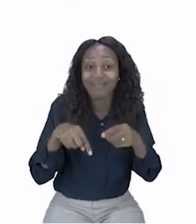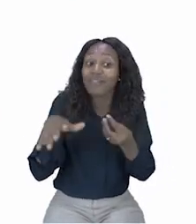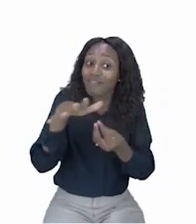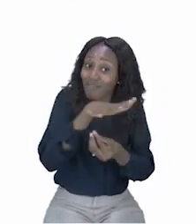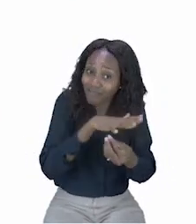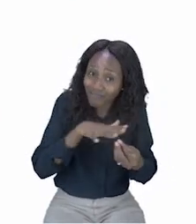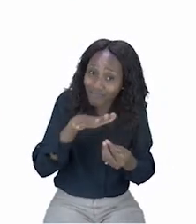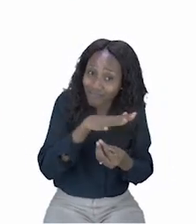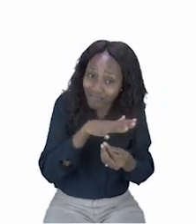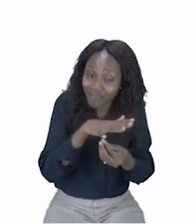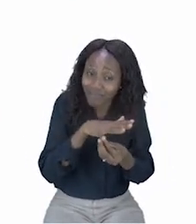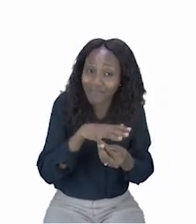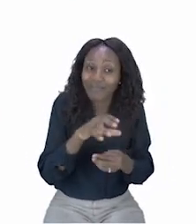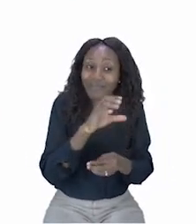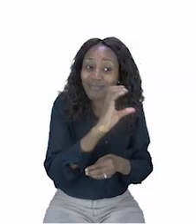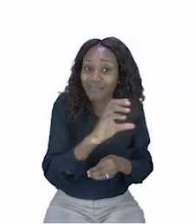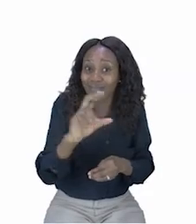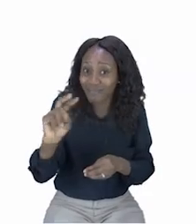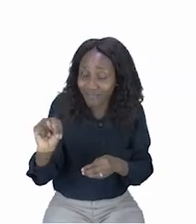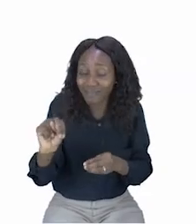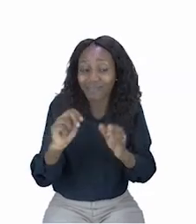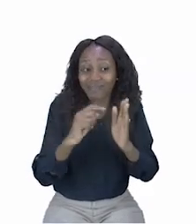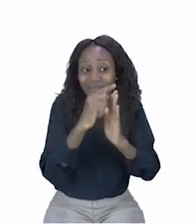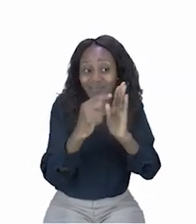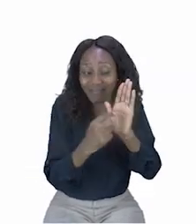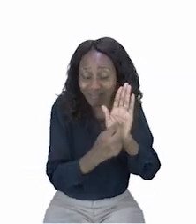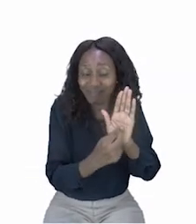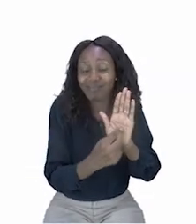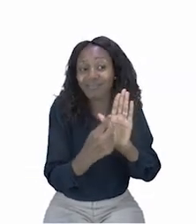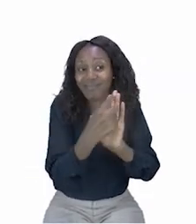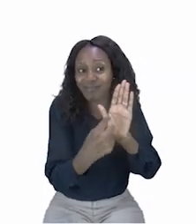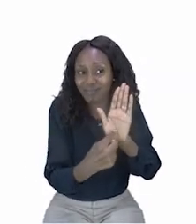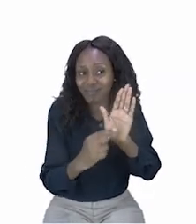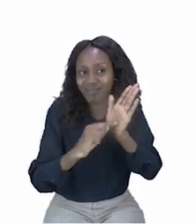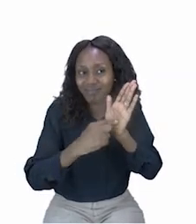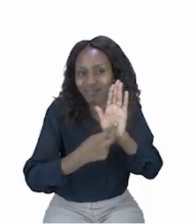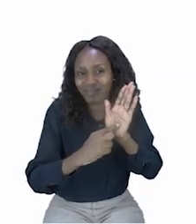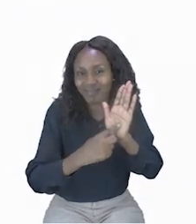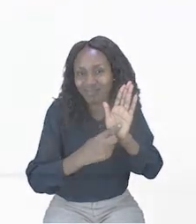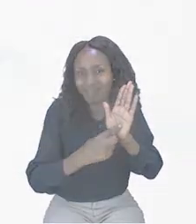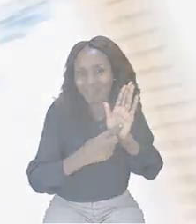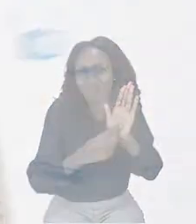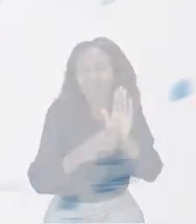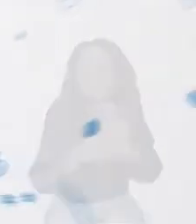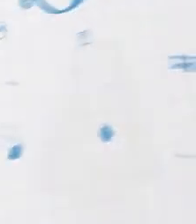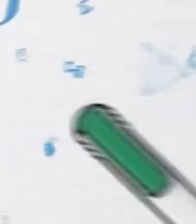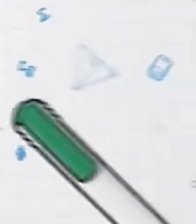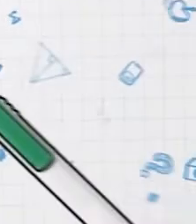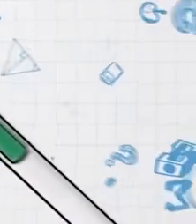family, common nouns, and punctuation marks.